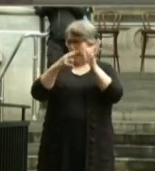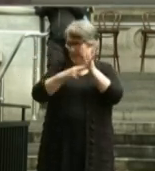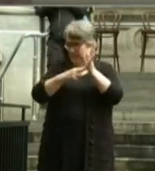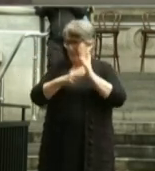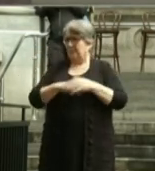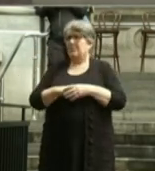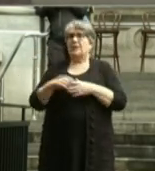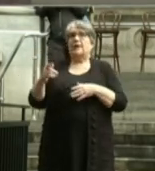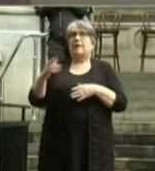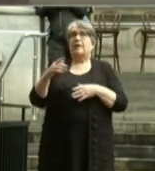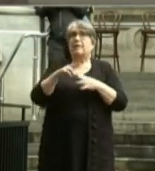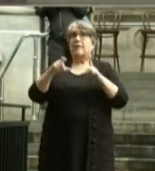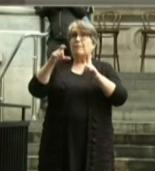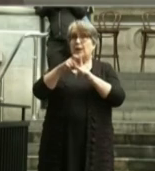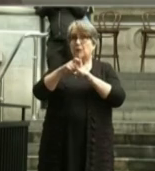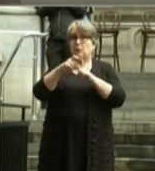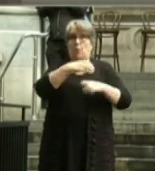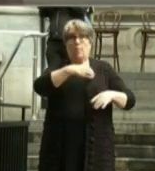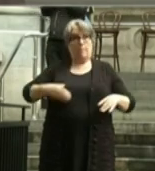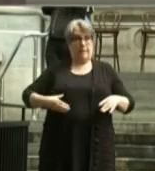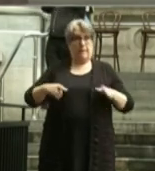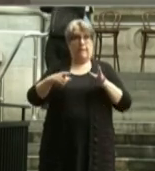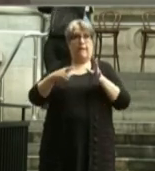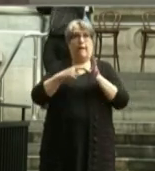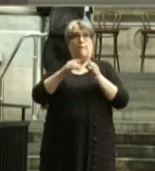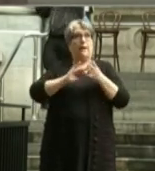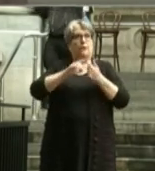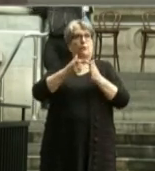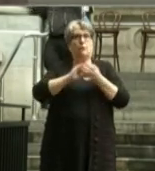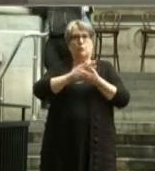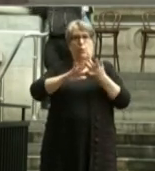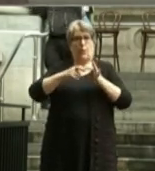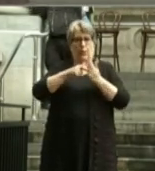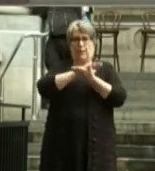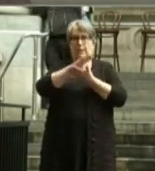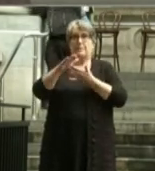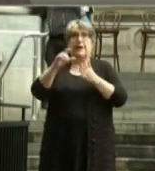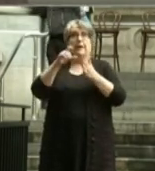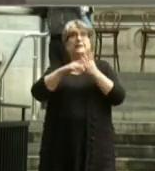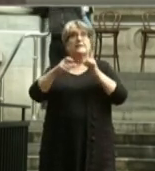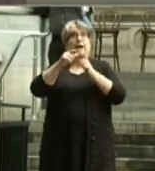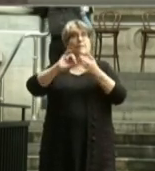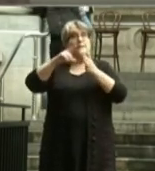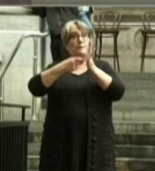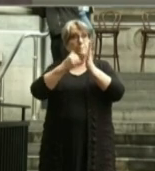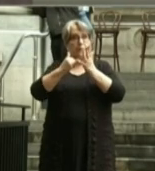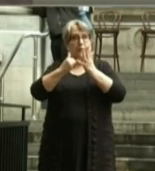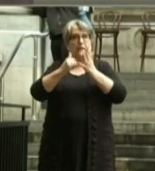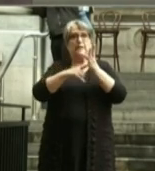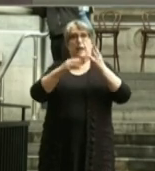Federal Minister, the Honourable Amanda Rishworth, the Honourable David Spears, Leader of the